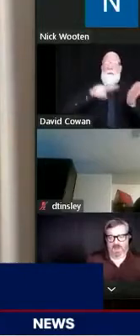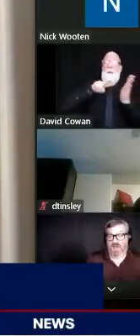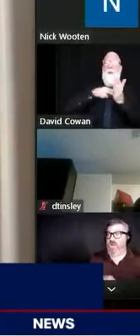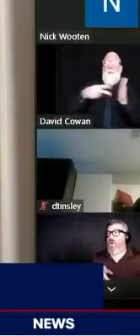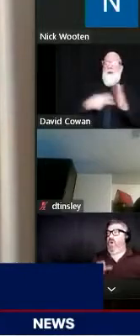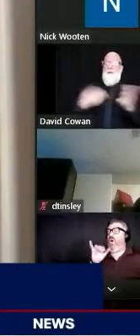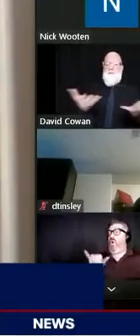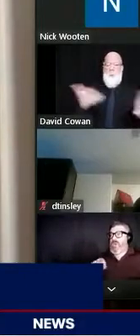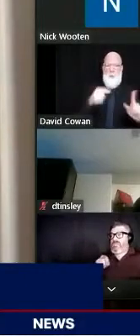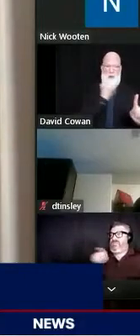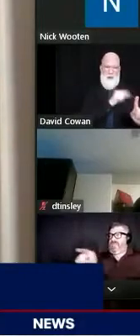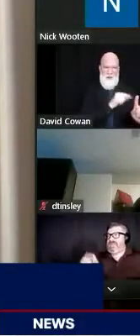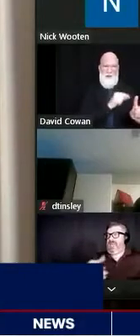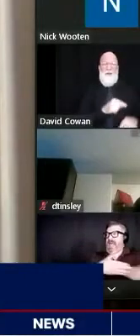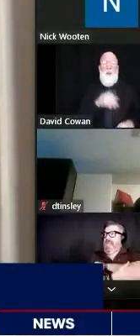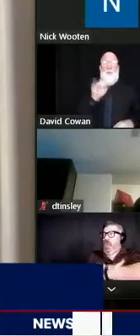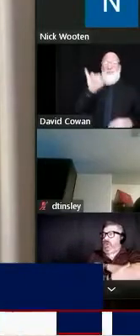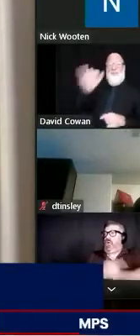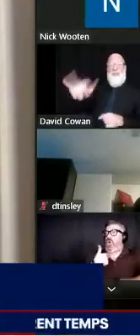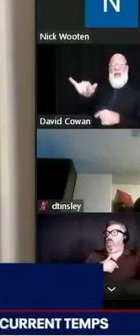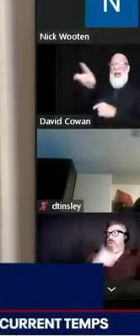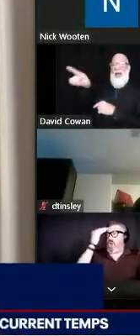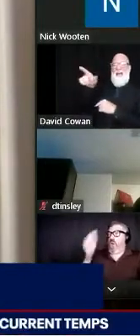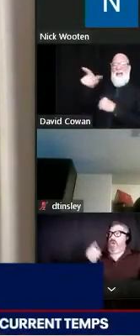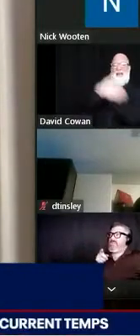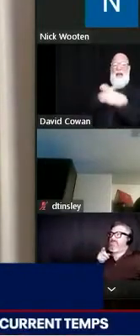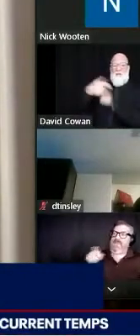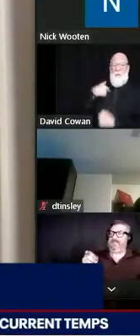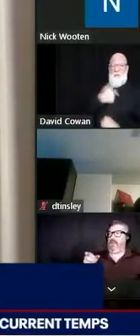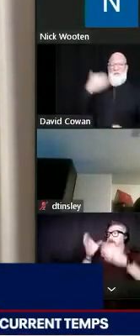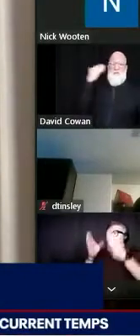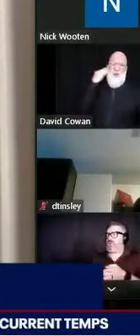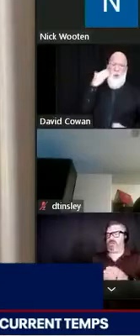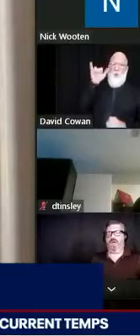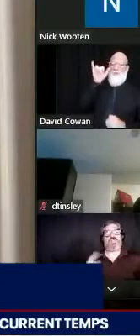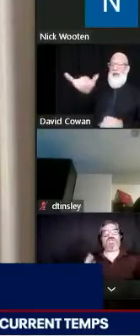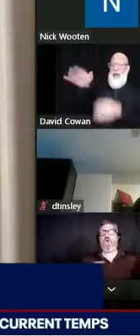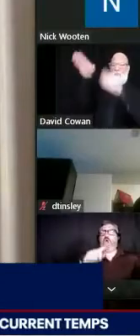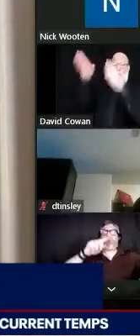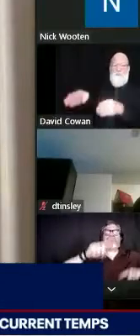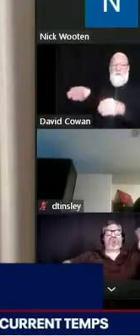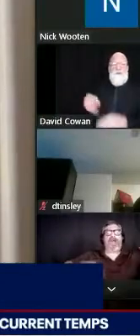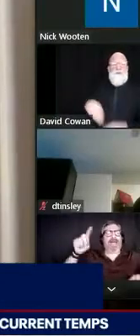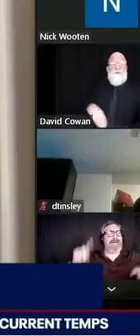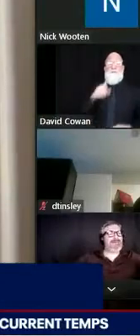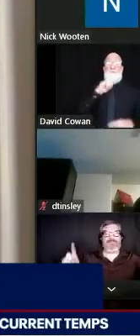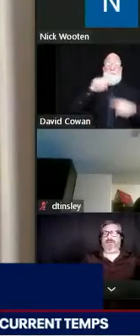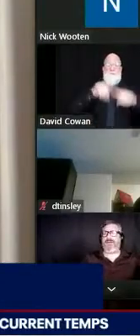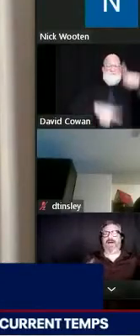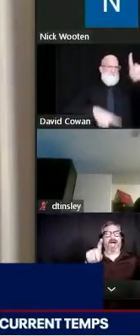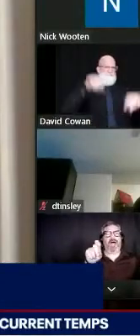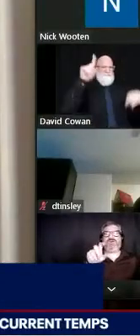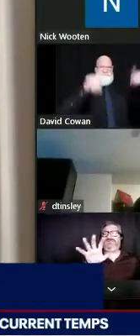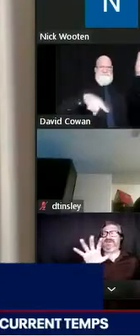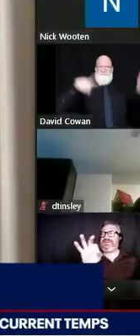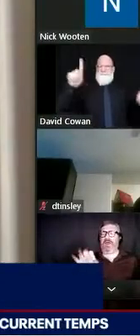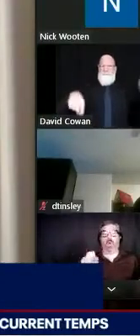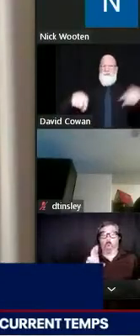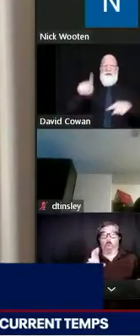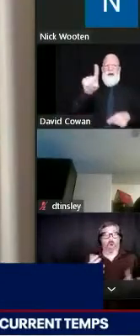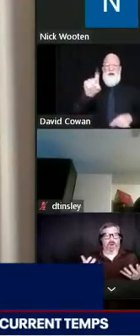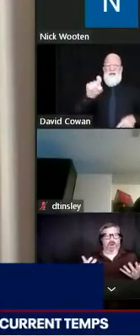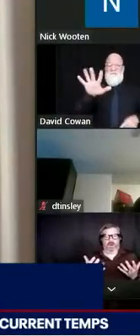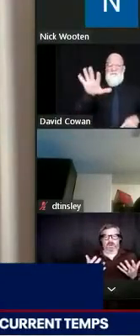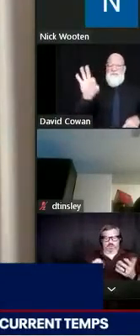investigating that versus a randomized we're going to check all 159 counties like 10% we're working on a structure if we have to go down this path to see how we would